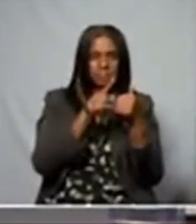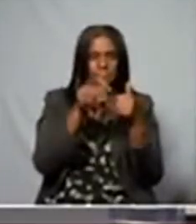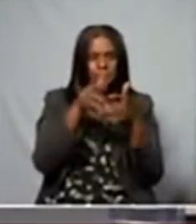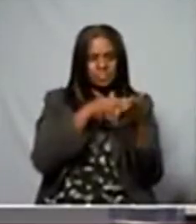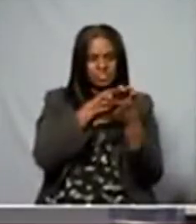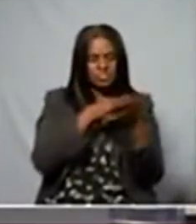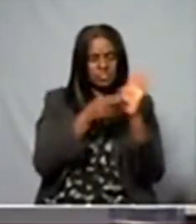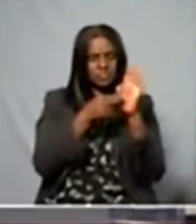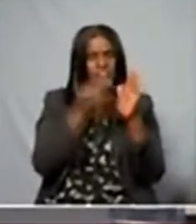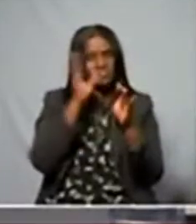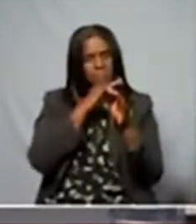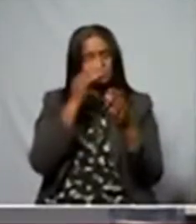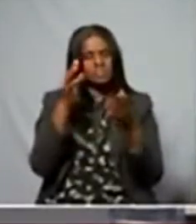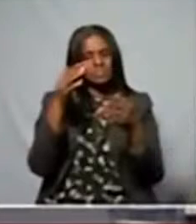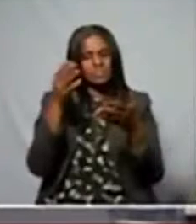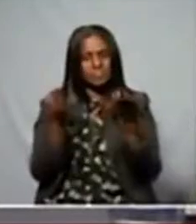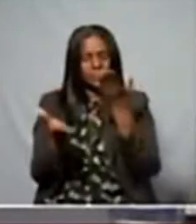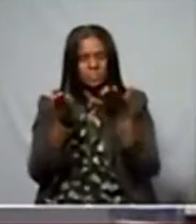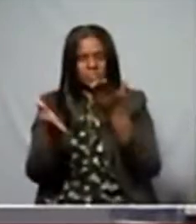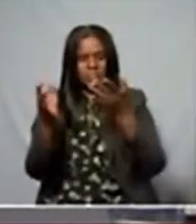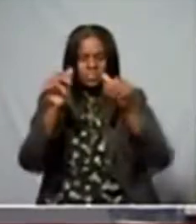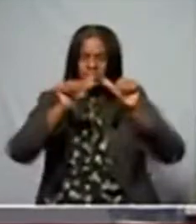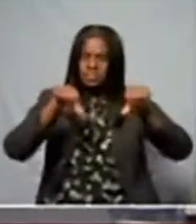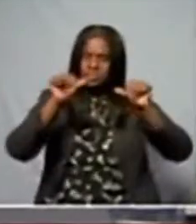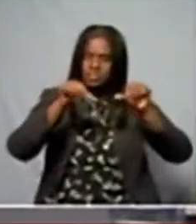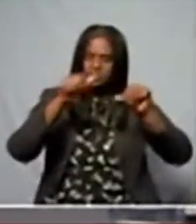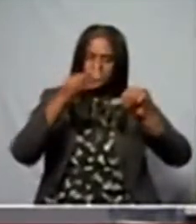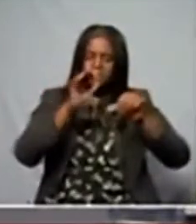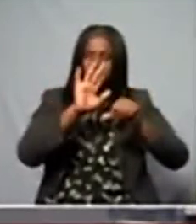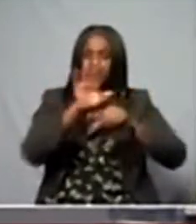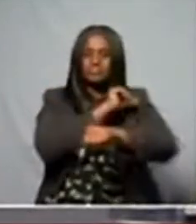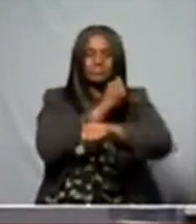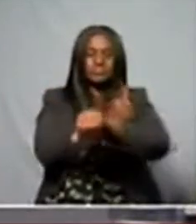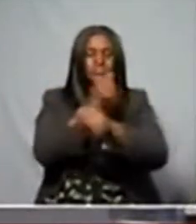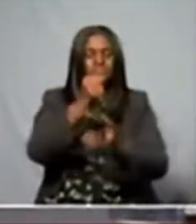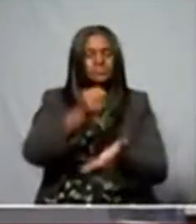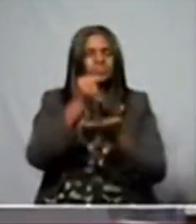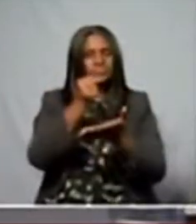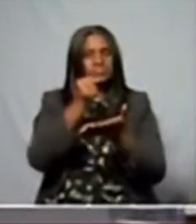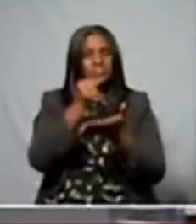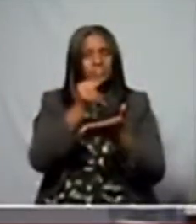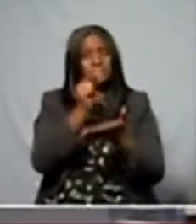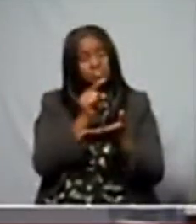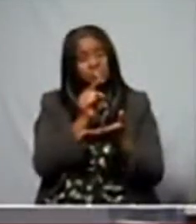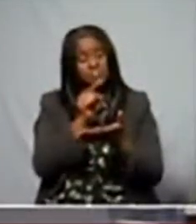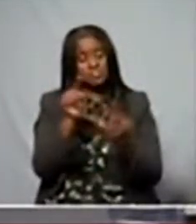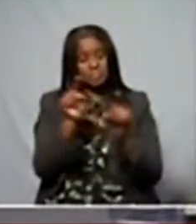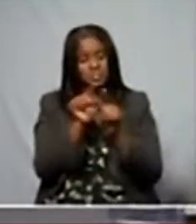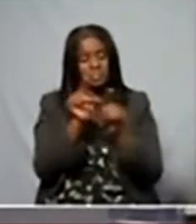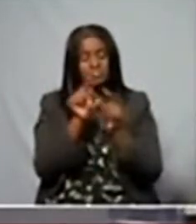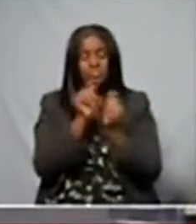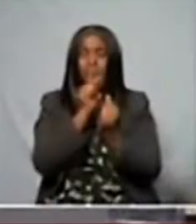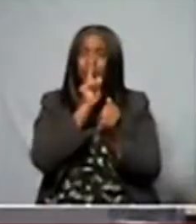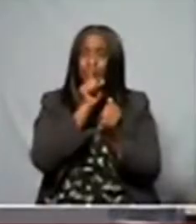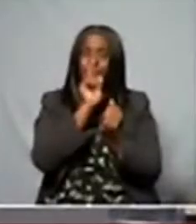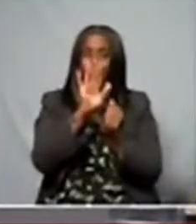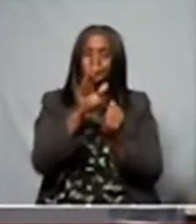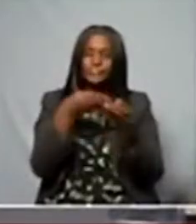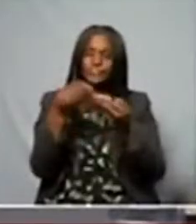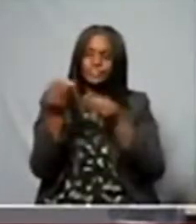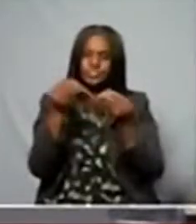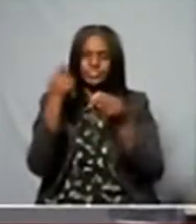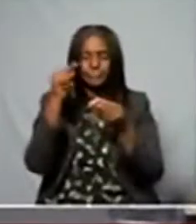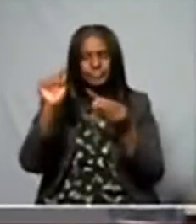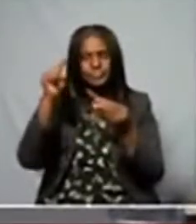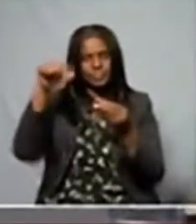table shows a comparative analysis of the authorized budgetary provision and the actual expenditure for the first quarter